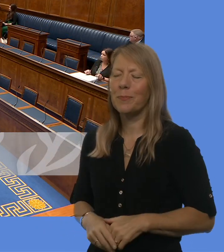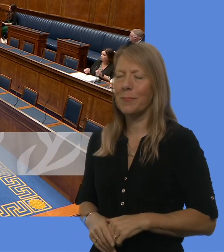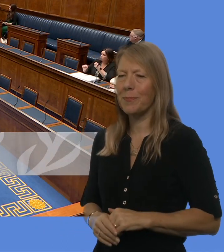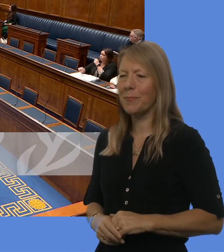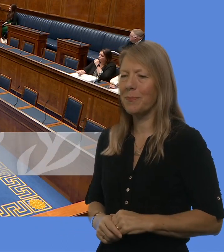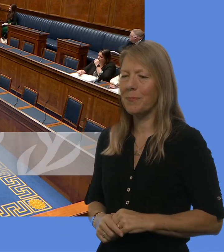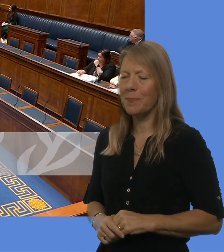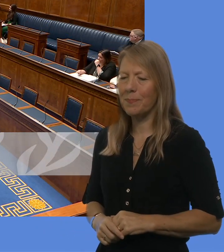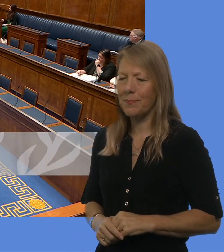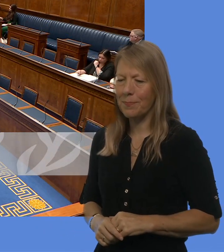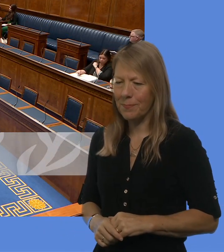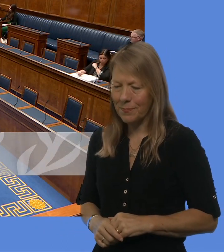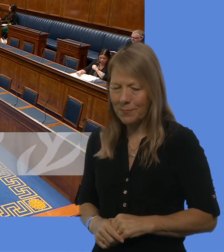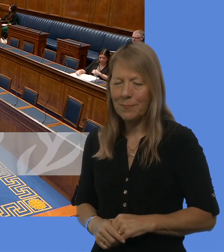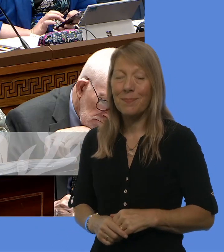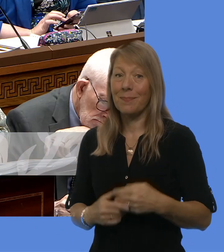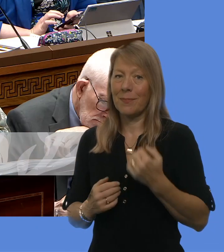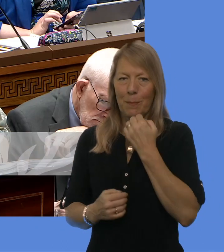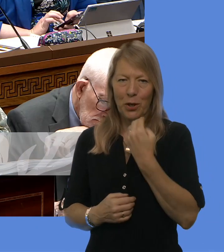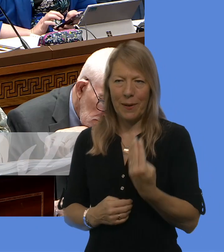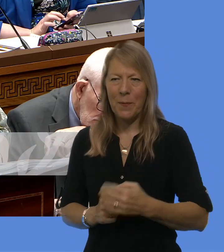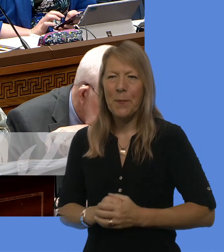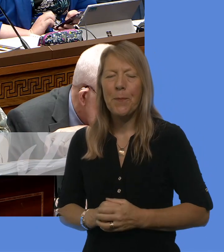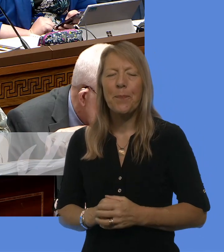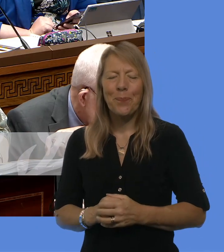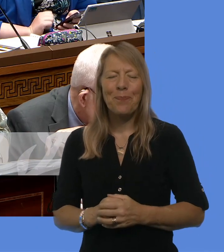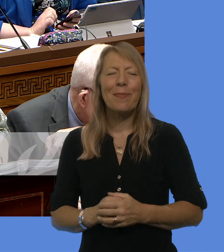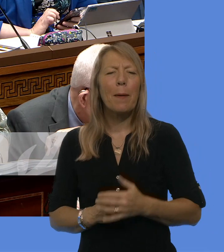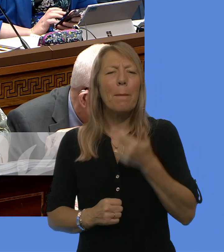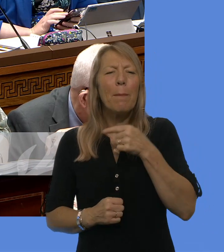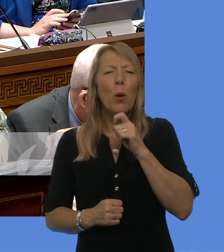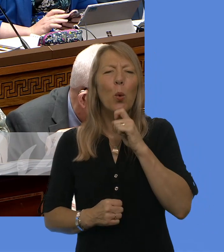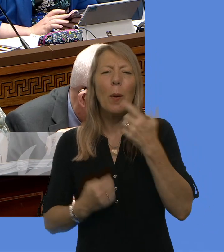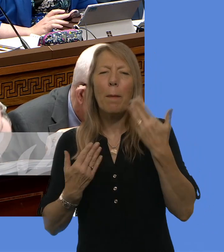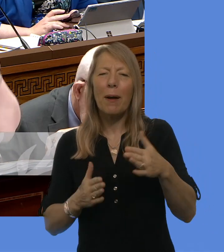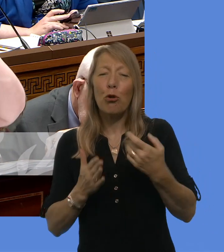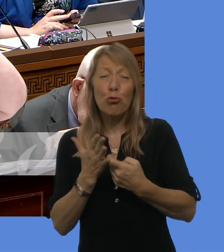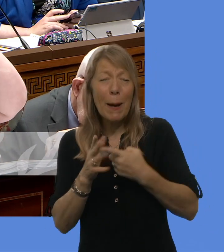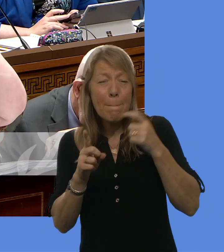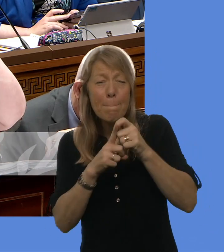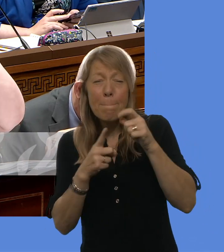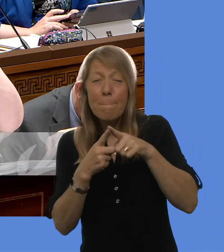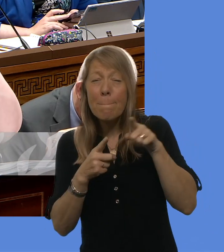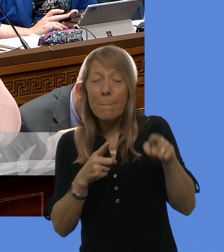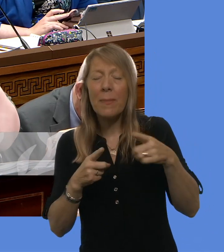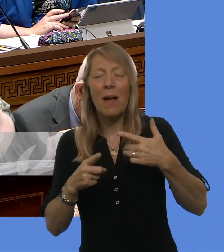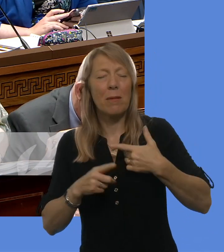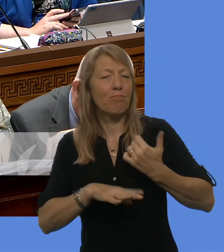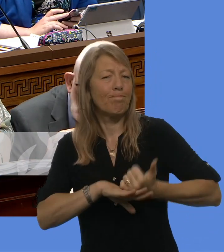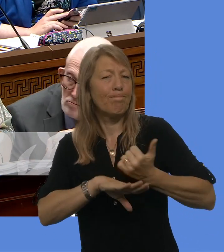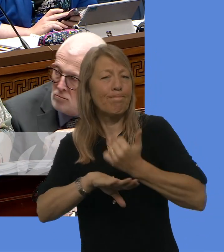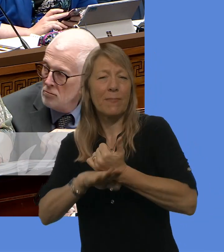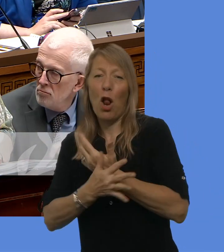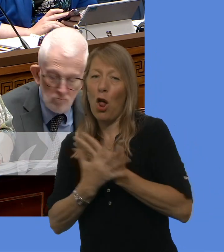I'm planning a range of reforms which will add to the supports for rape victims, such as the establishment of remote evidence centres, advocacy